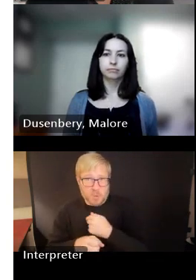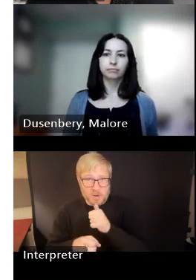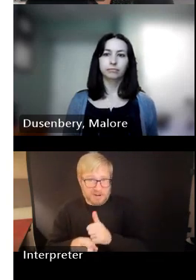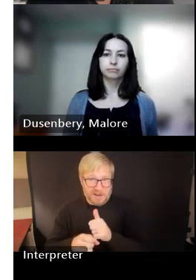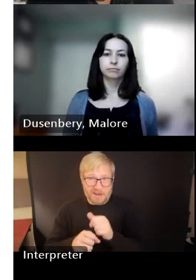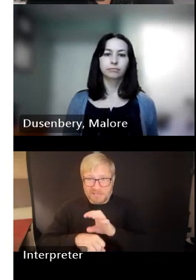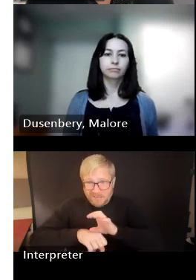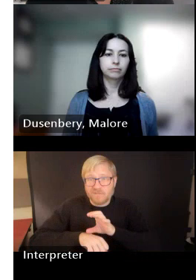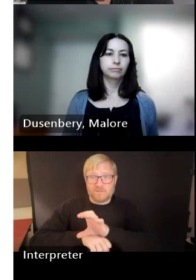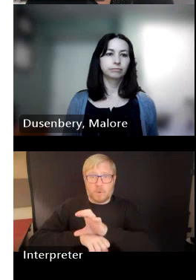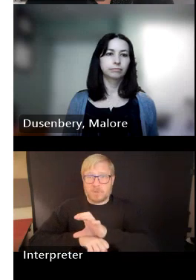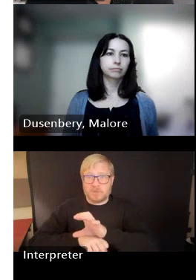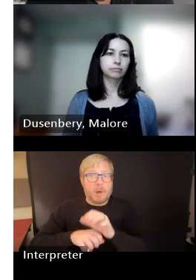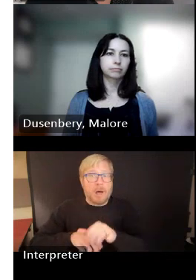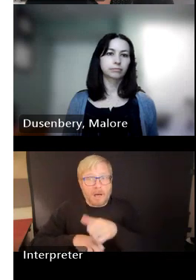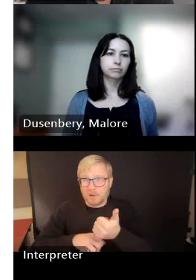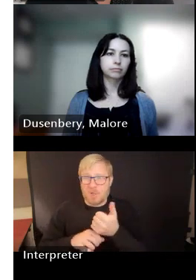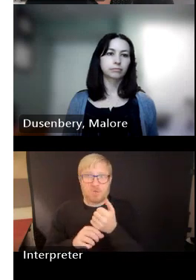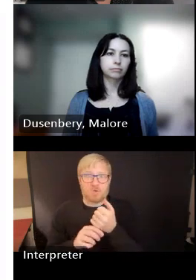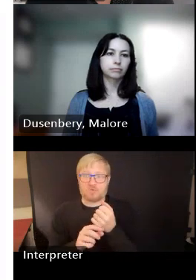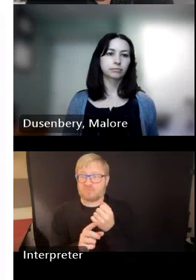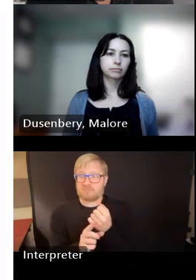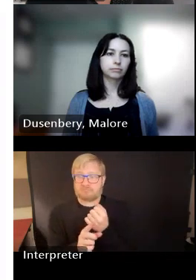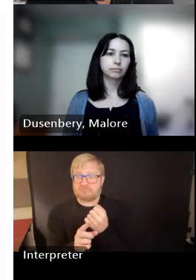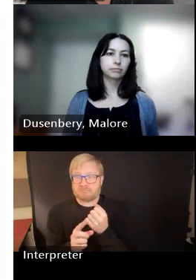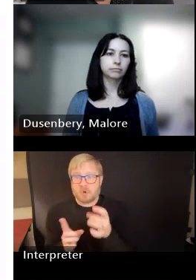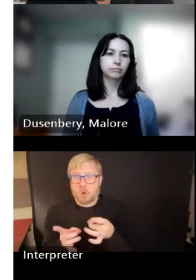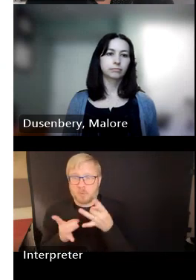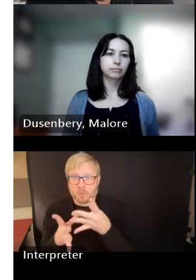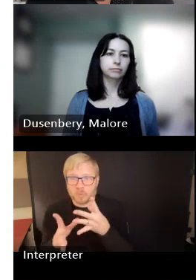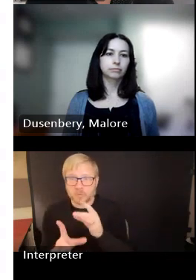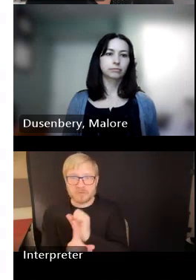situation, where